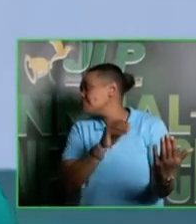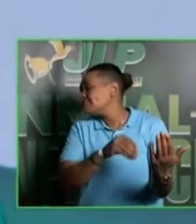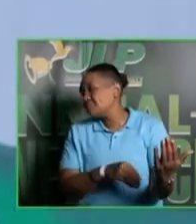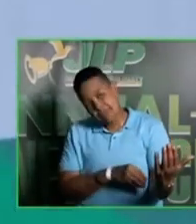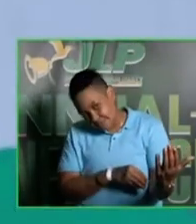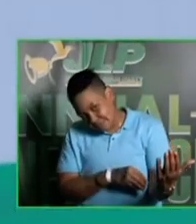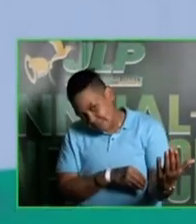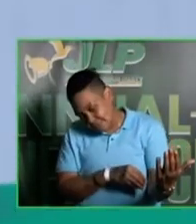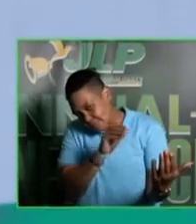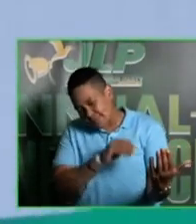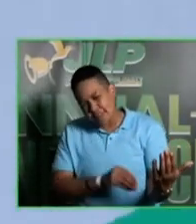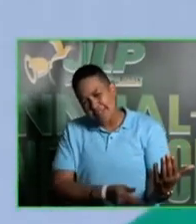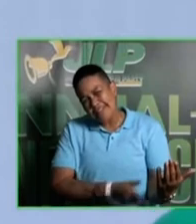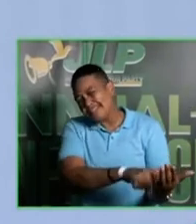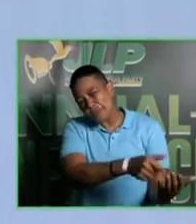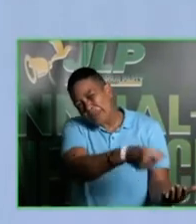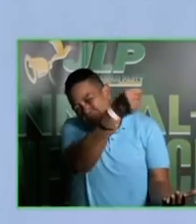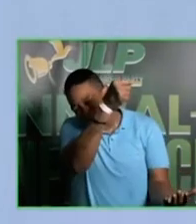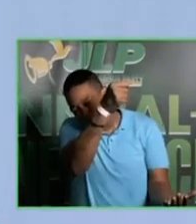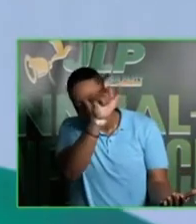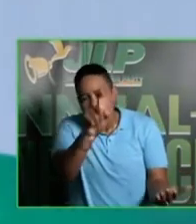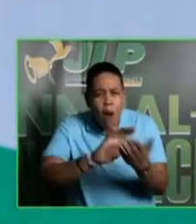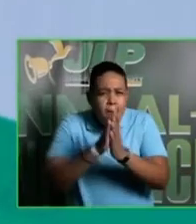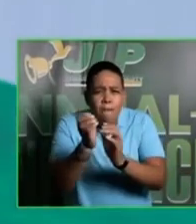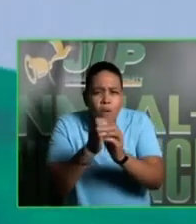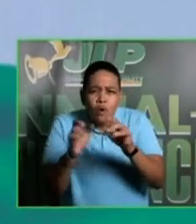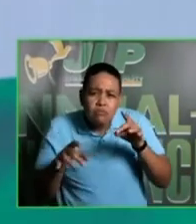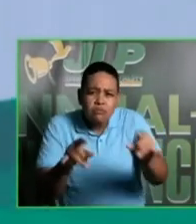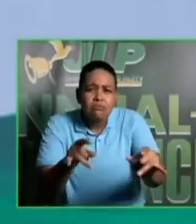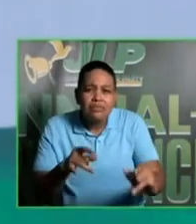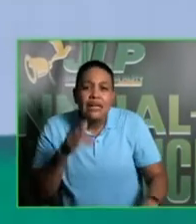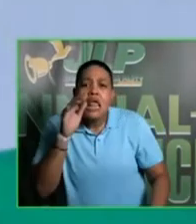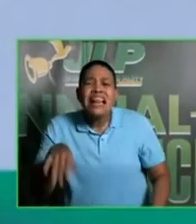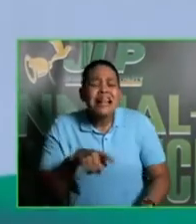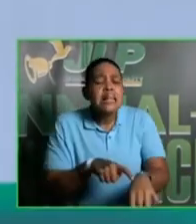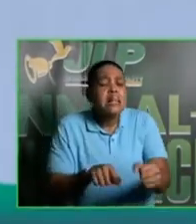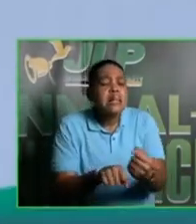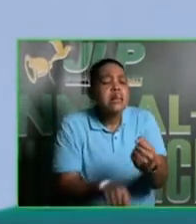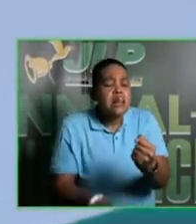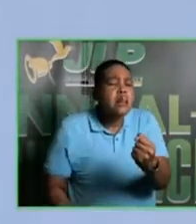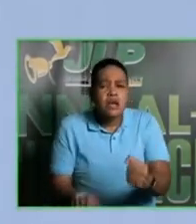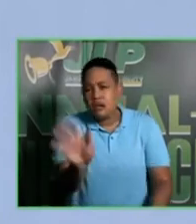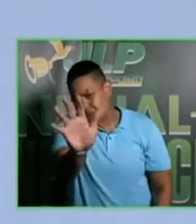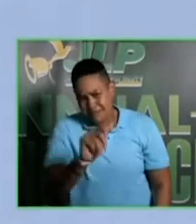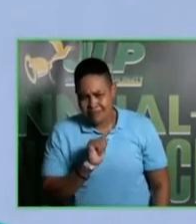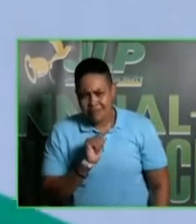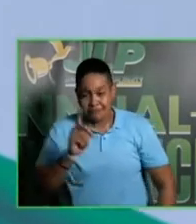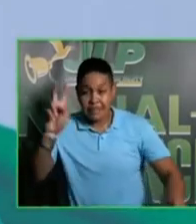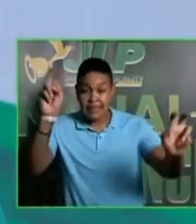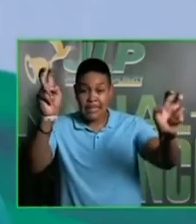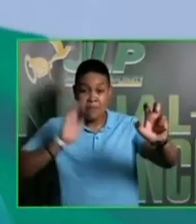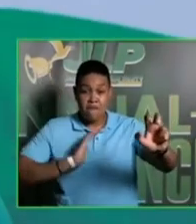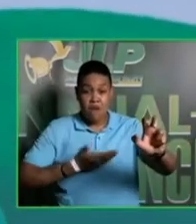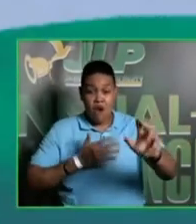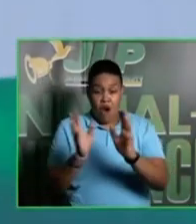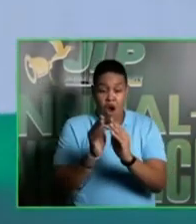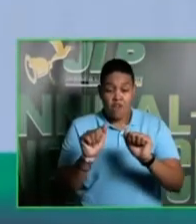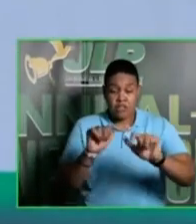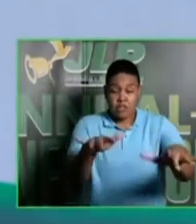We must become more efficient in what we are doing. The theme of our